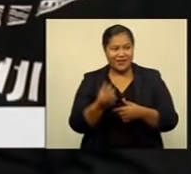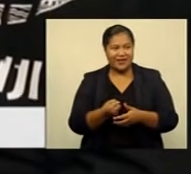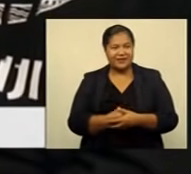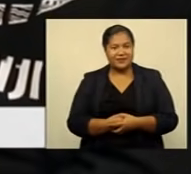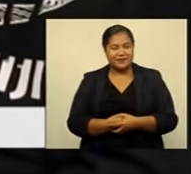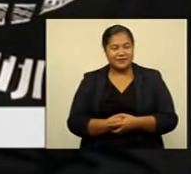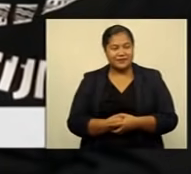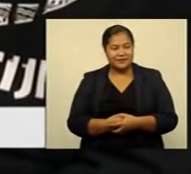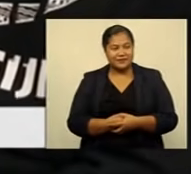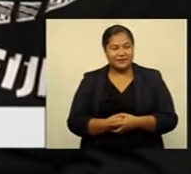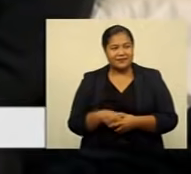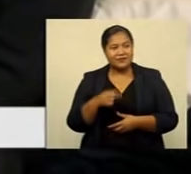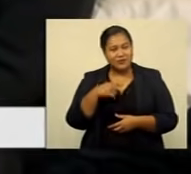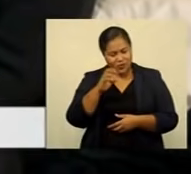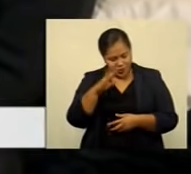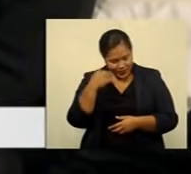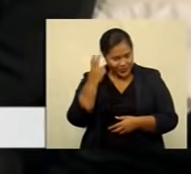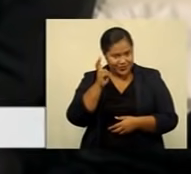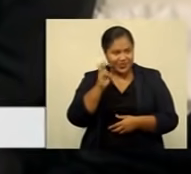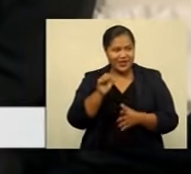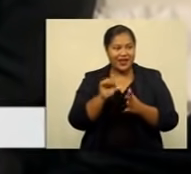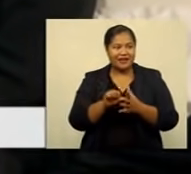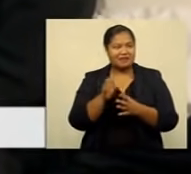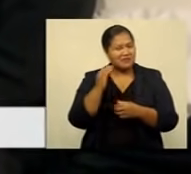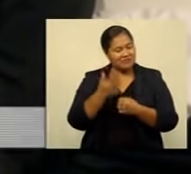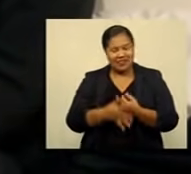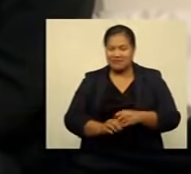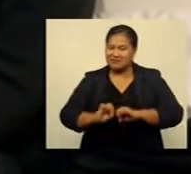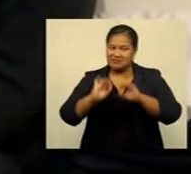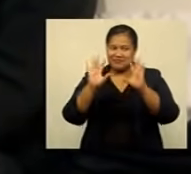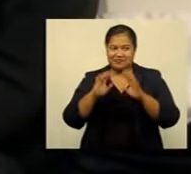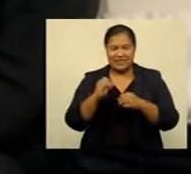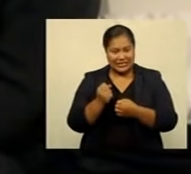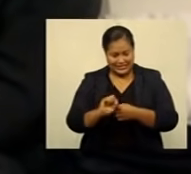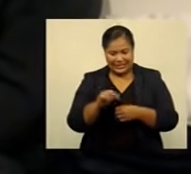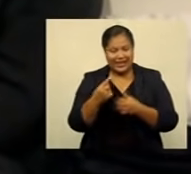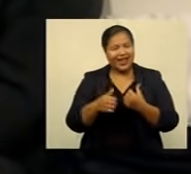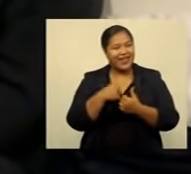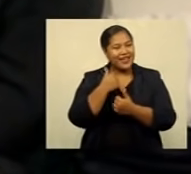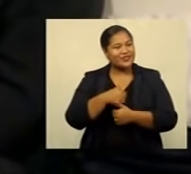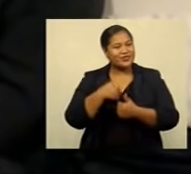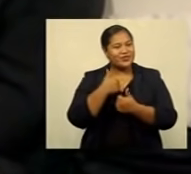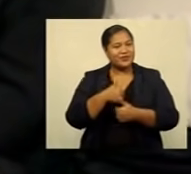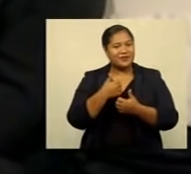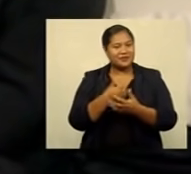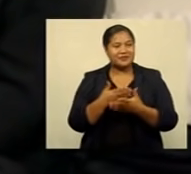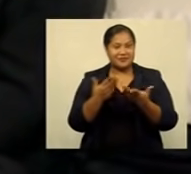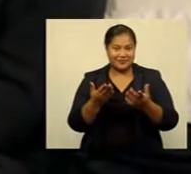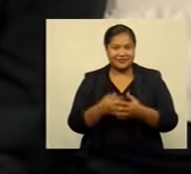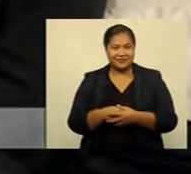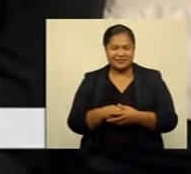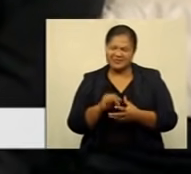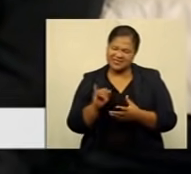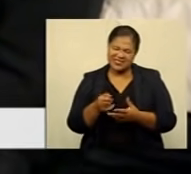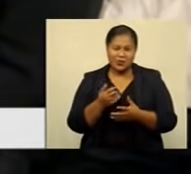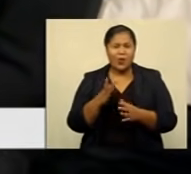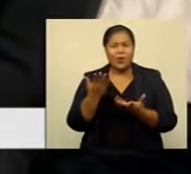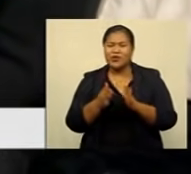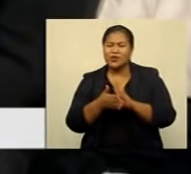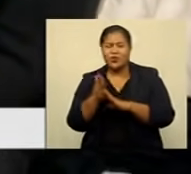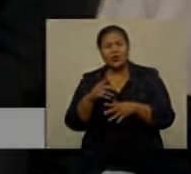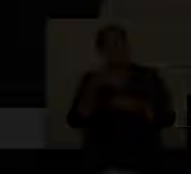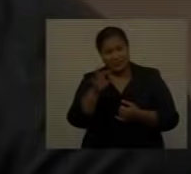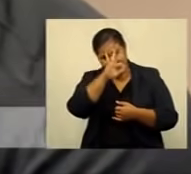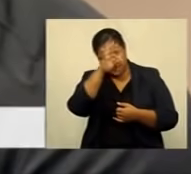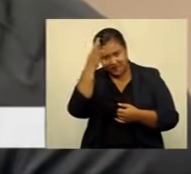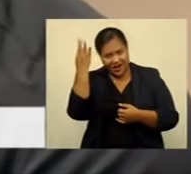was a mine, it was really hard, but never gave up. Still enjoyed it. So wherever you're at, just enjoy it and keep believing.